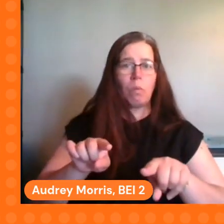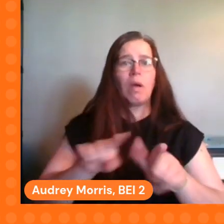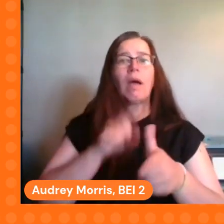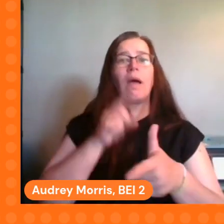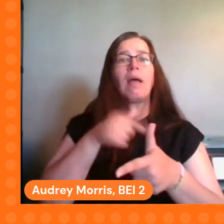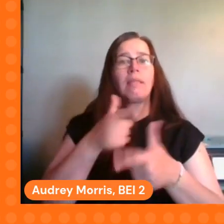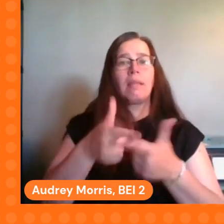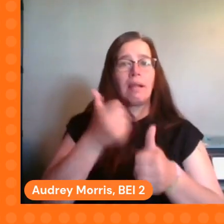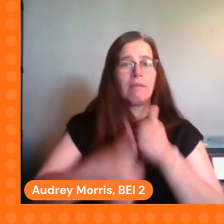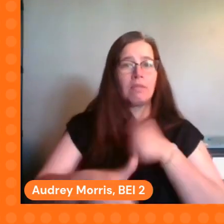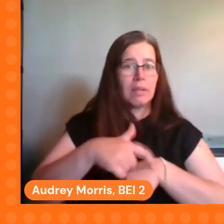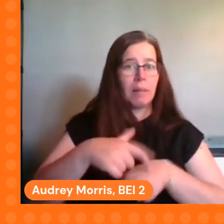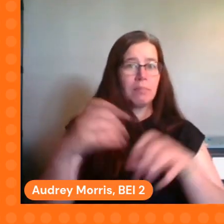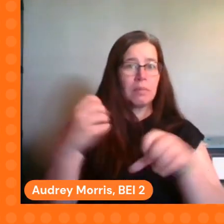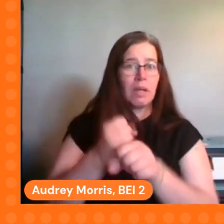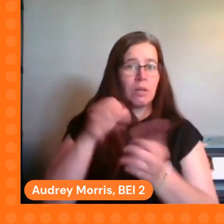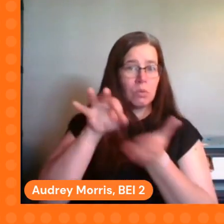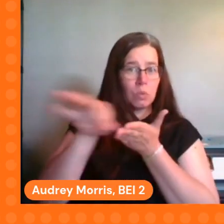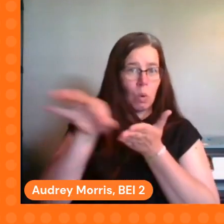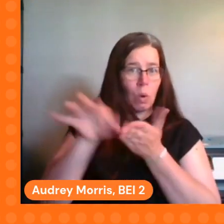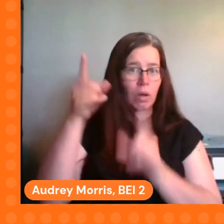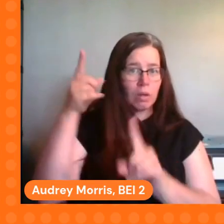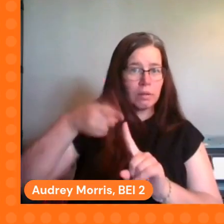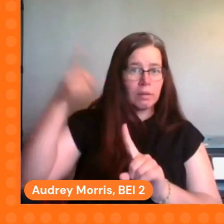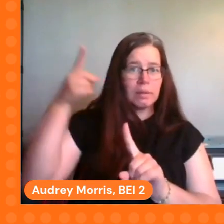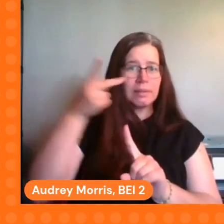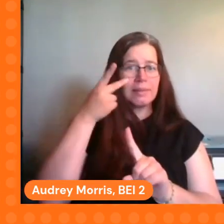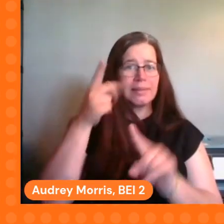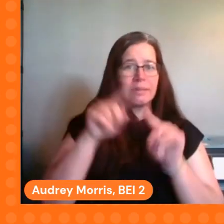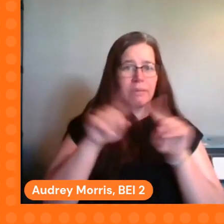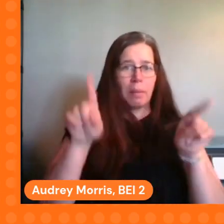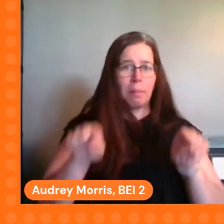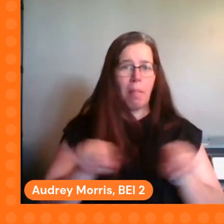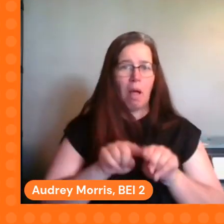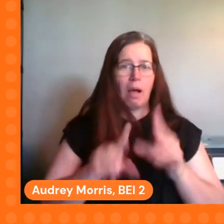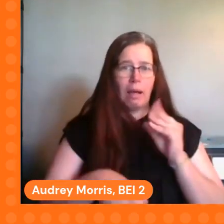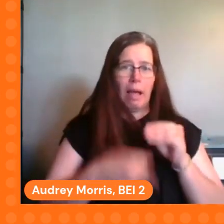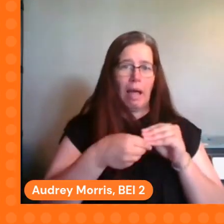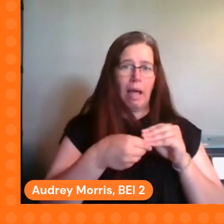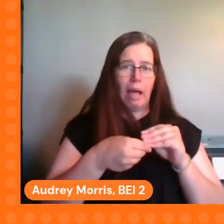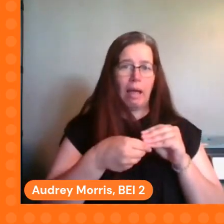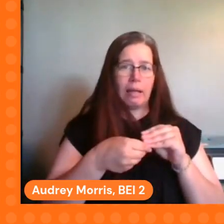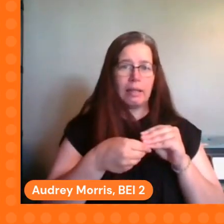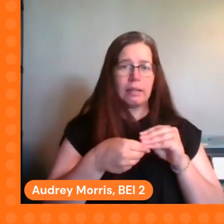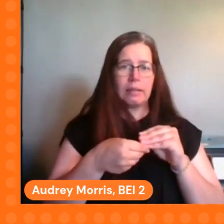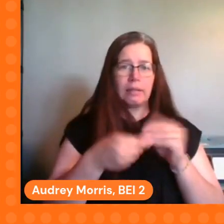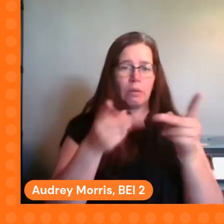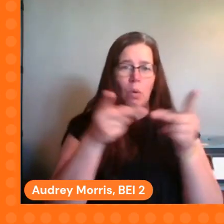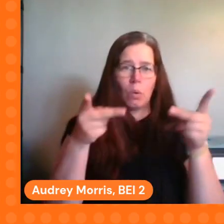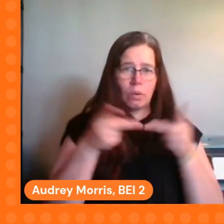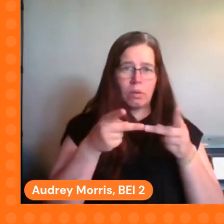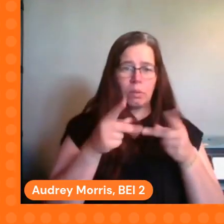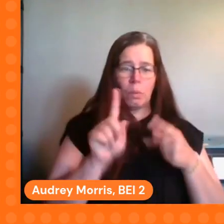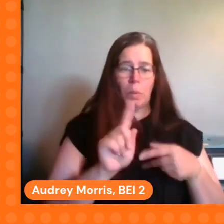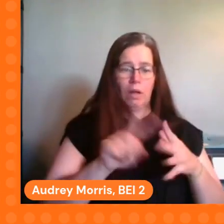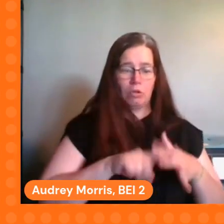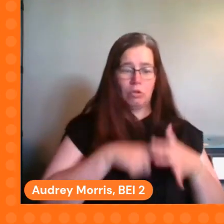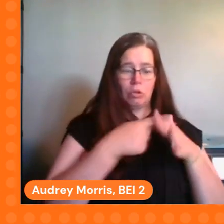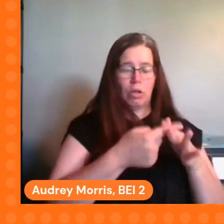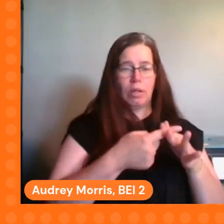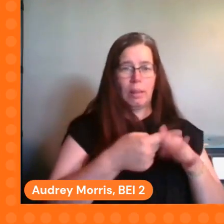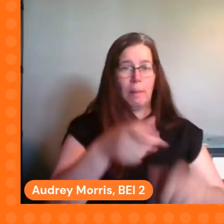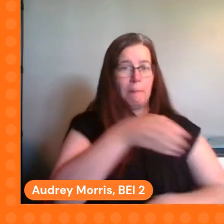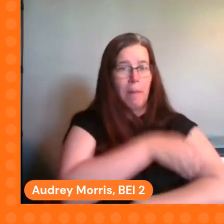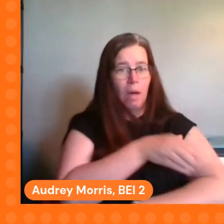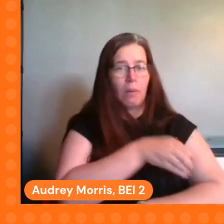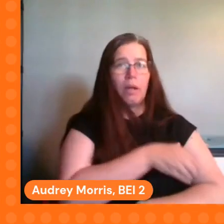you score a basket, you can see this block down here. It's adding the coordinates of where the ball started and the power and the direction, the